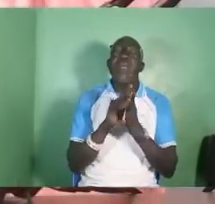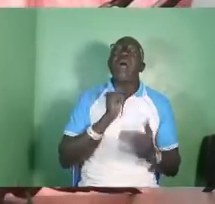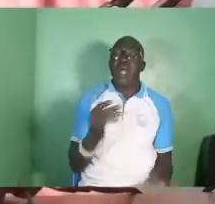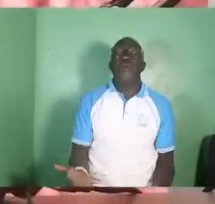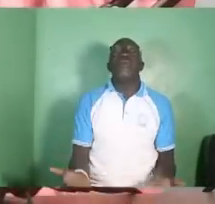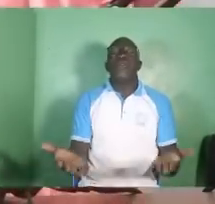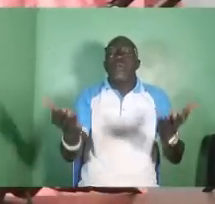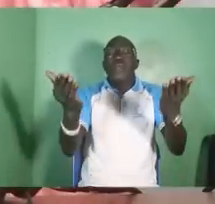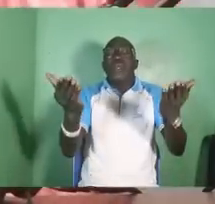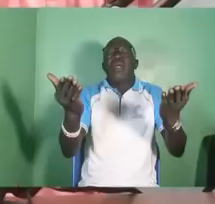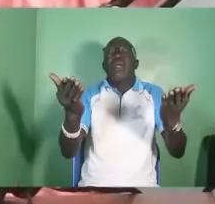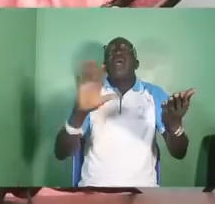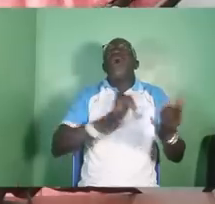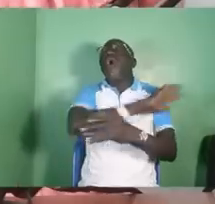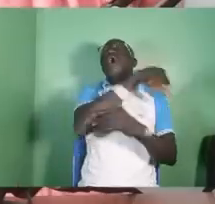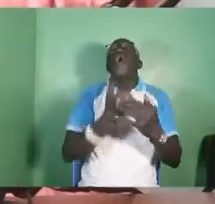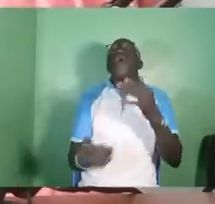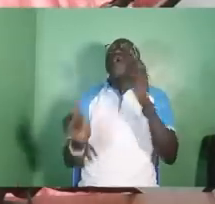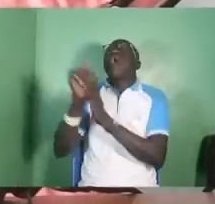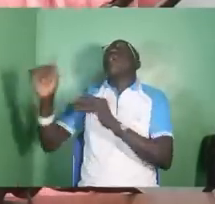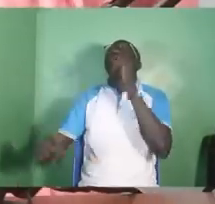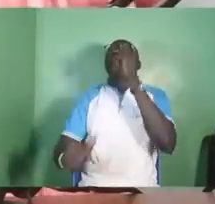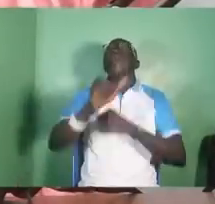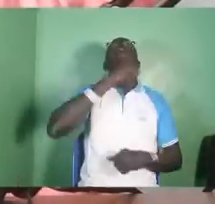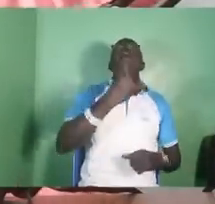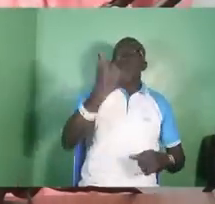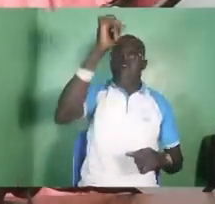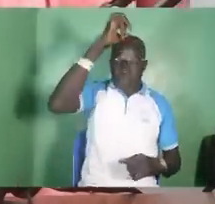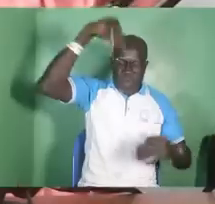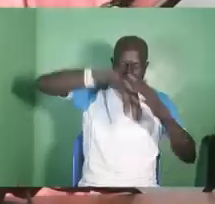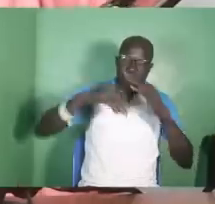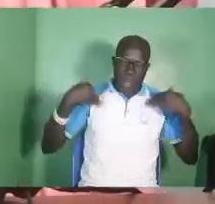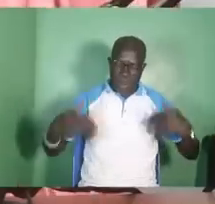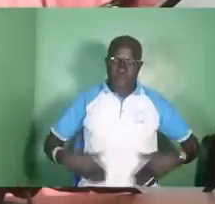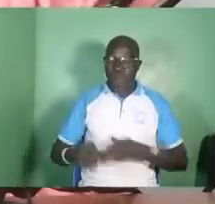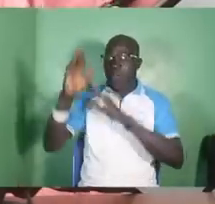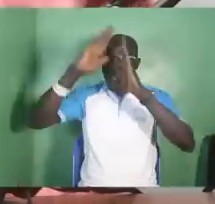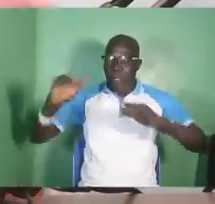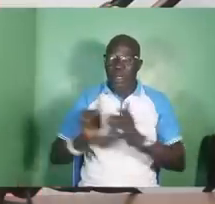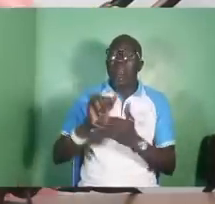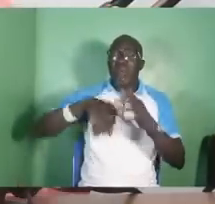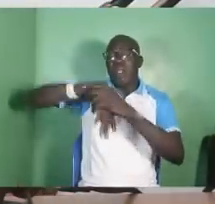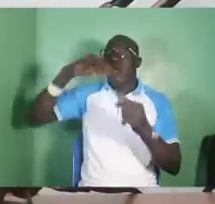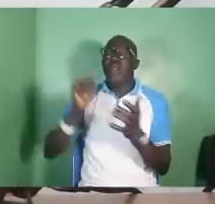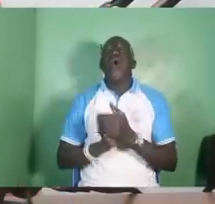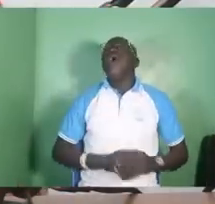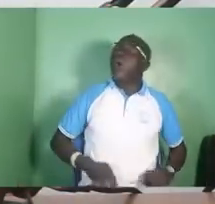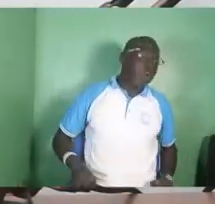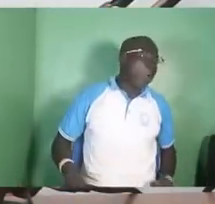every woman, you're getting out of your own.